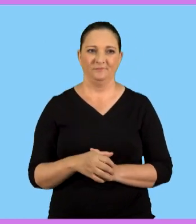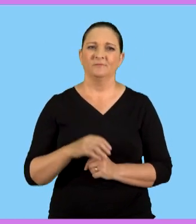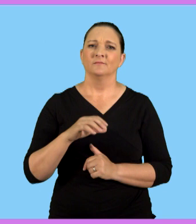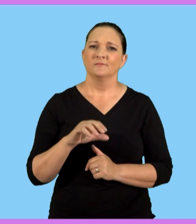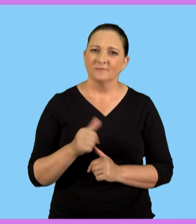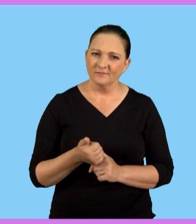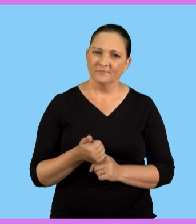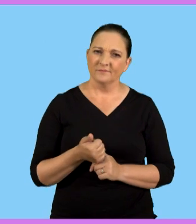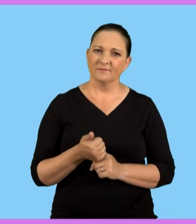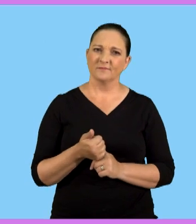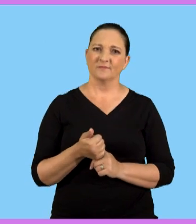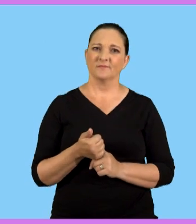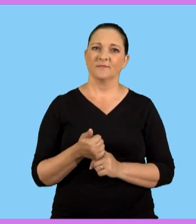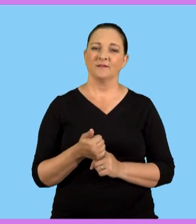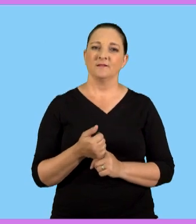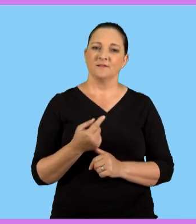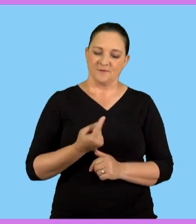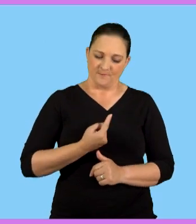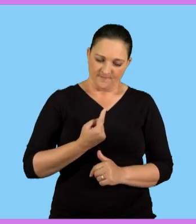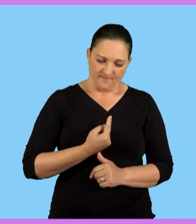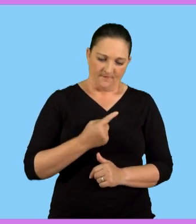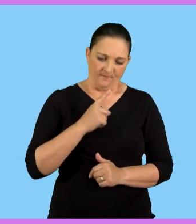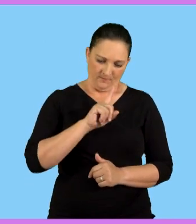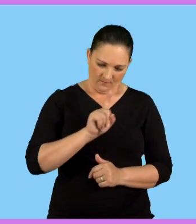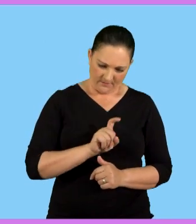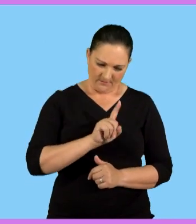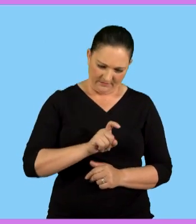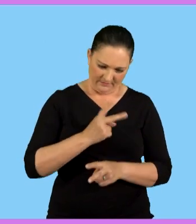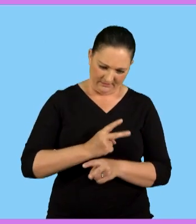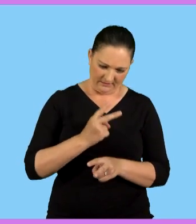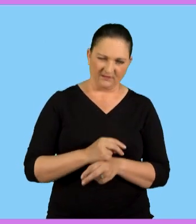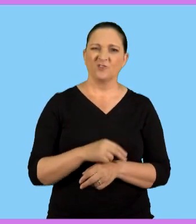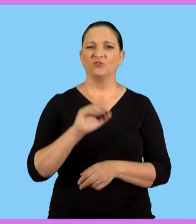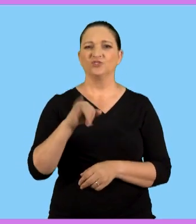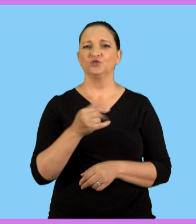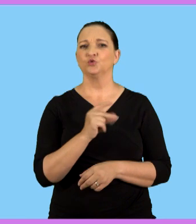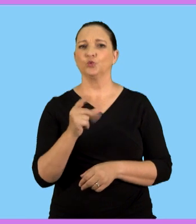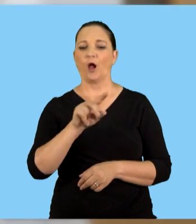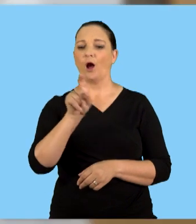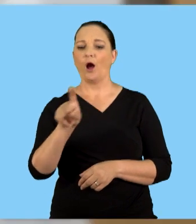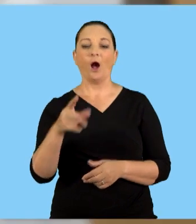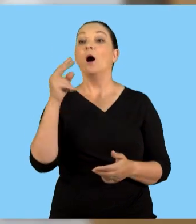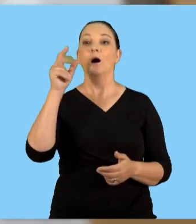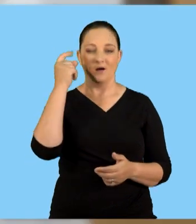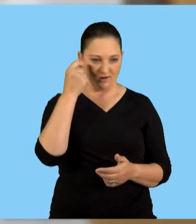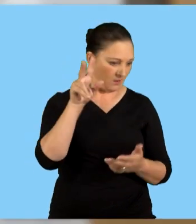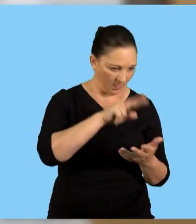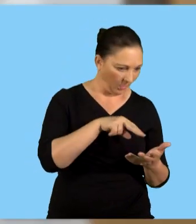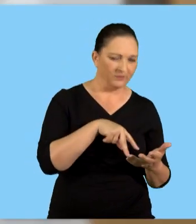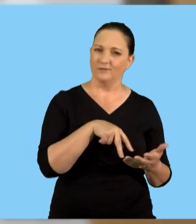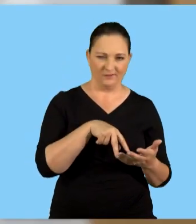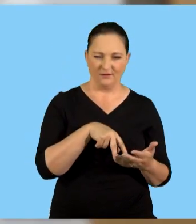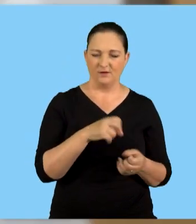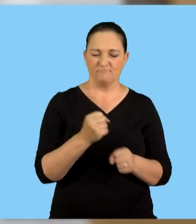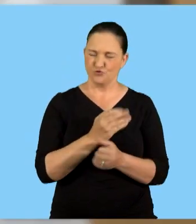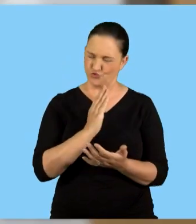important, read question or instruction with due diligence. Guys, don't just gloss over the question and now you think